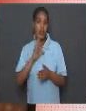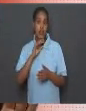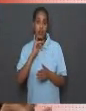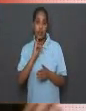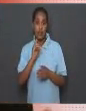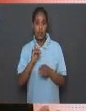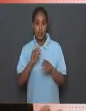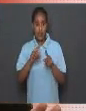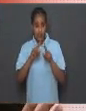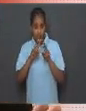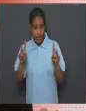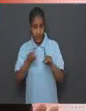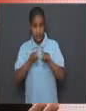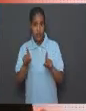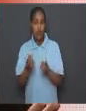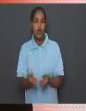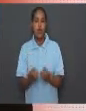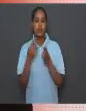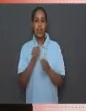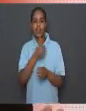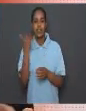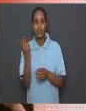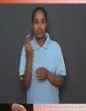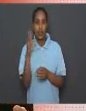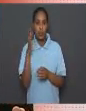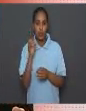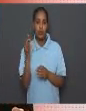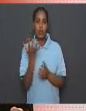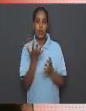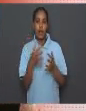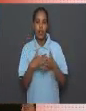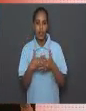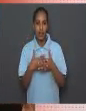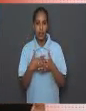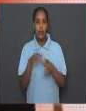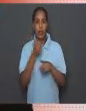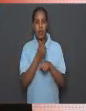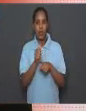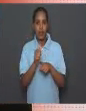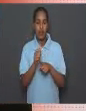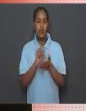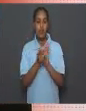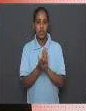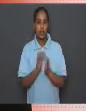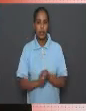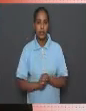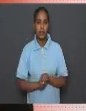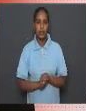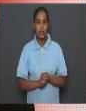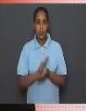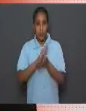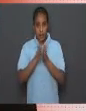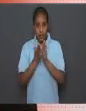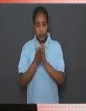is very different from most other types of material. Metal, for example,